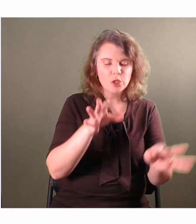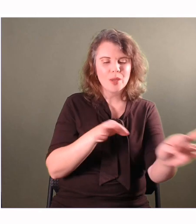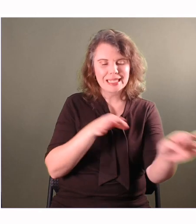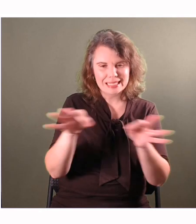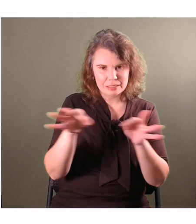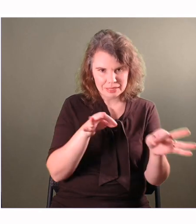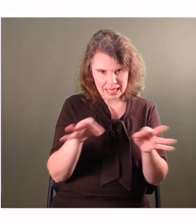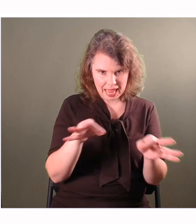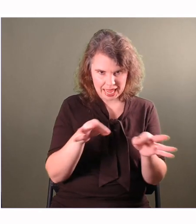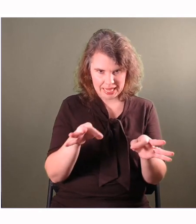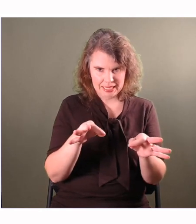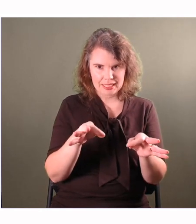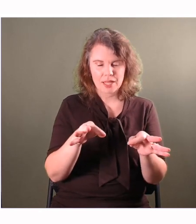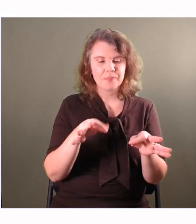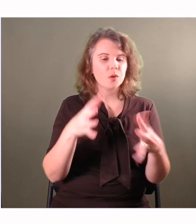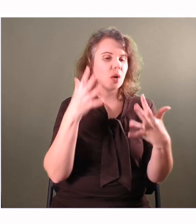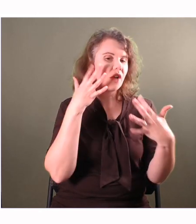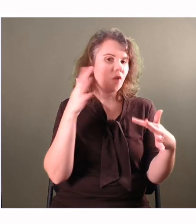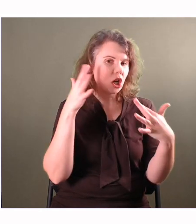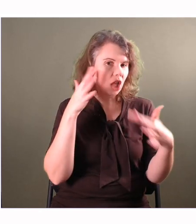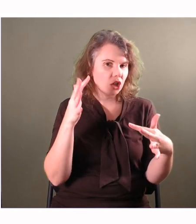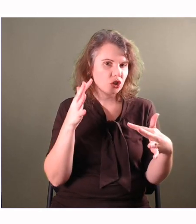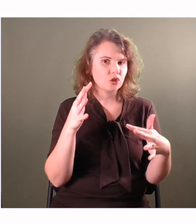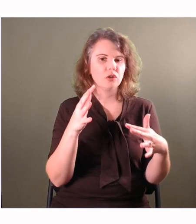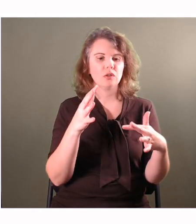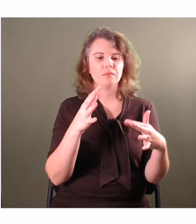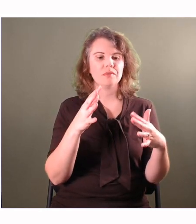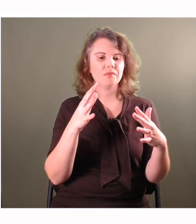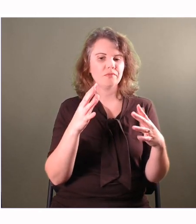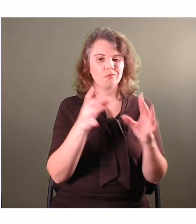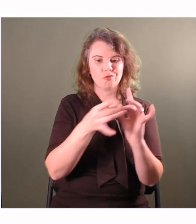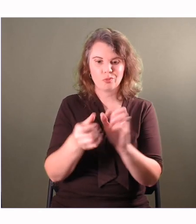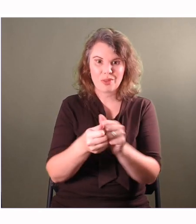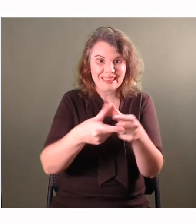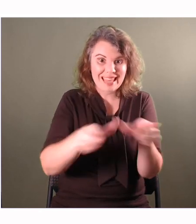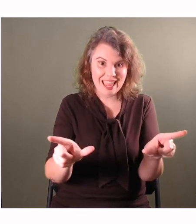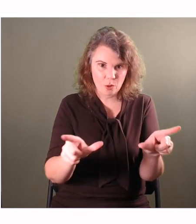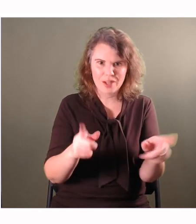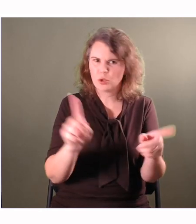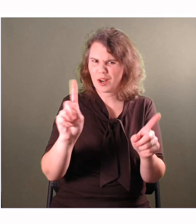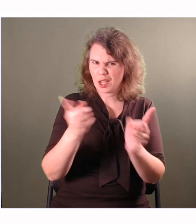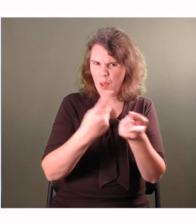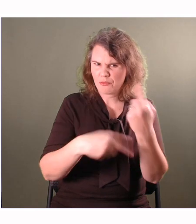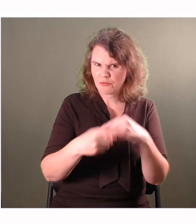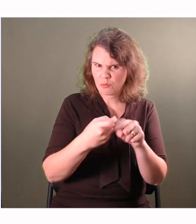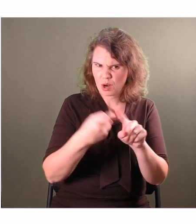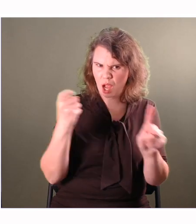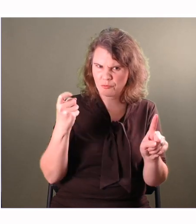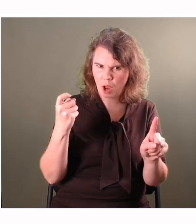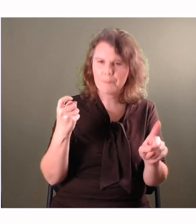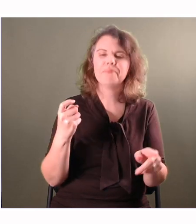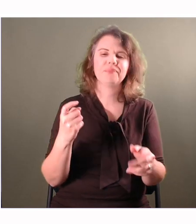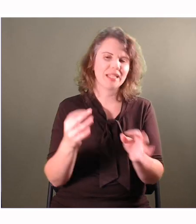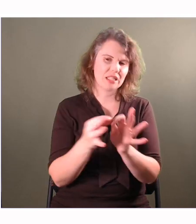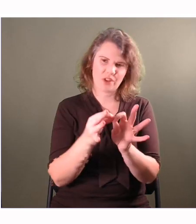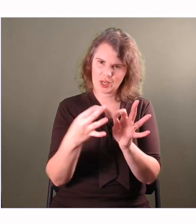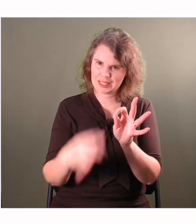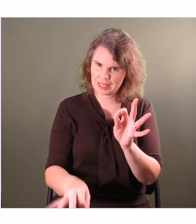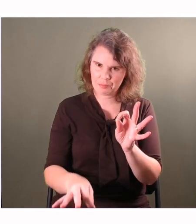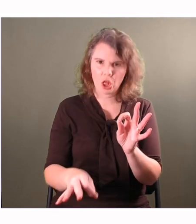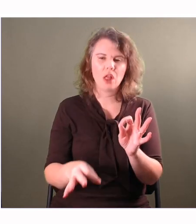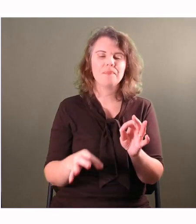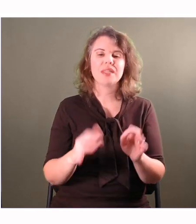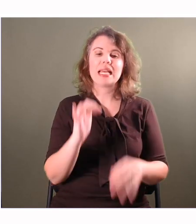explain where phonological speech errors come from. So, it's very simple.